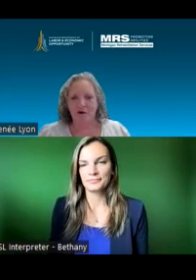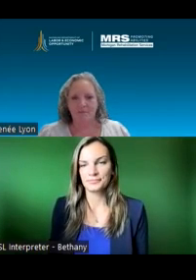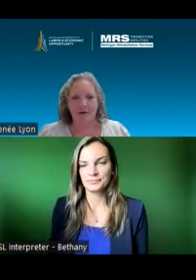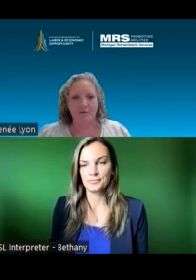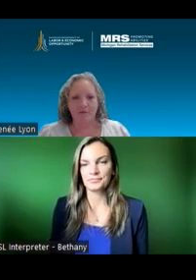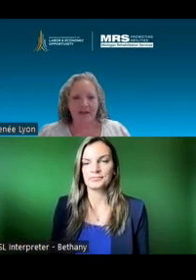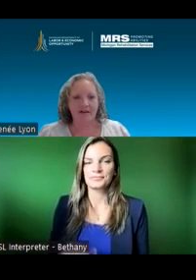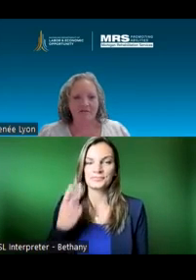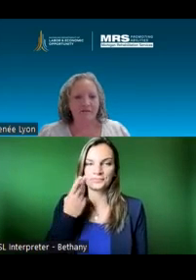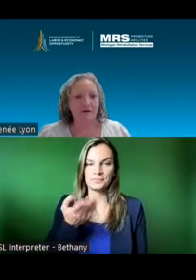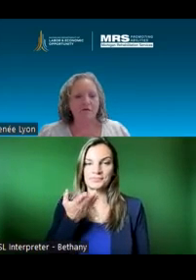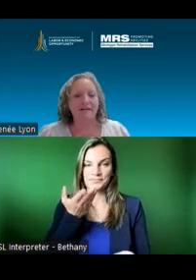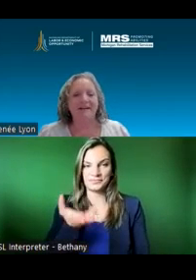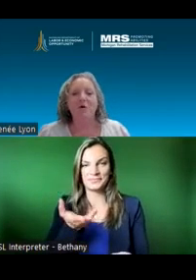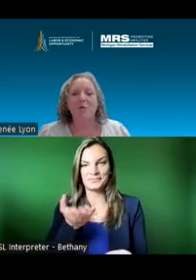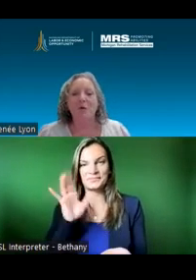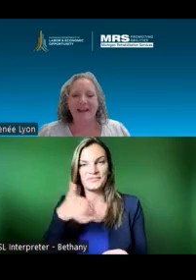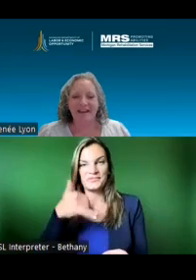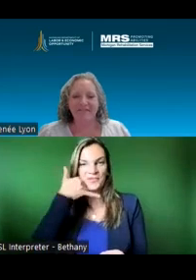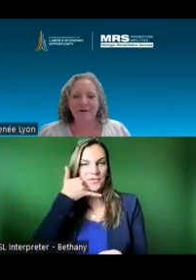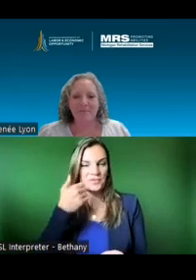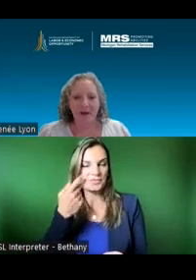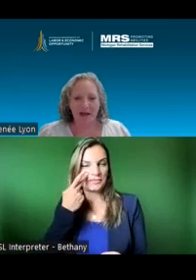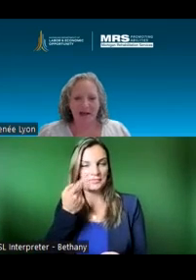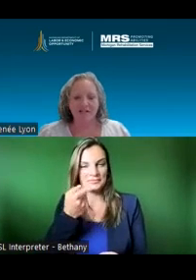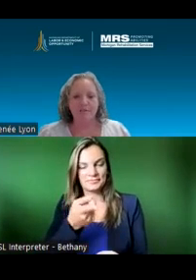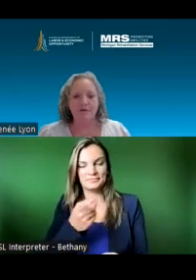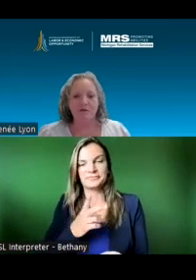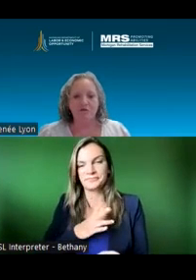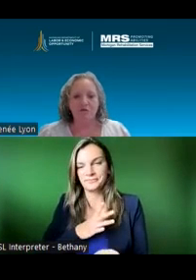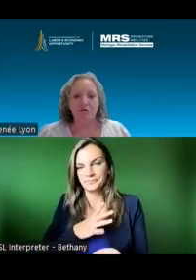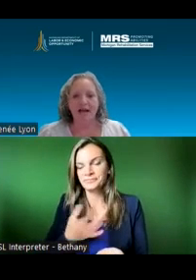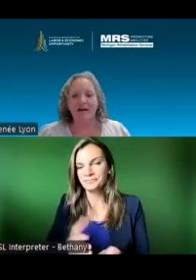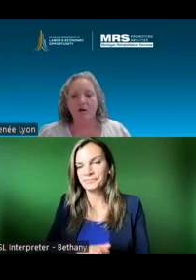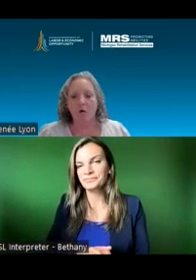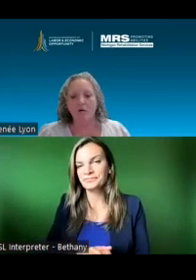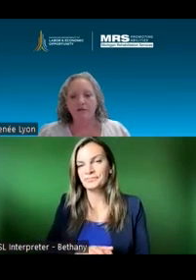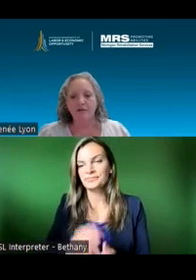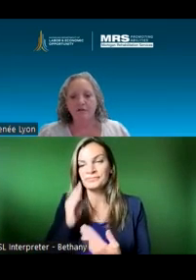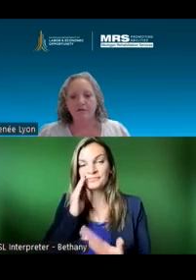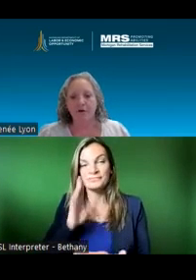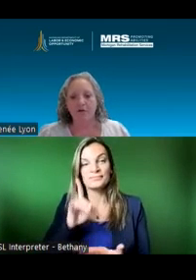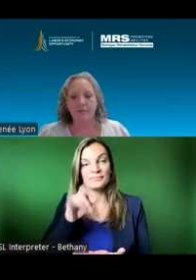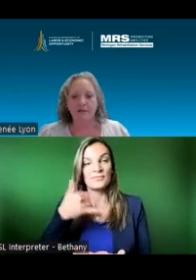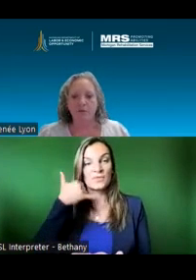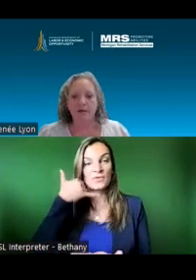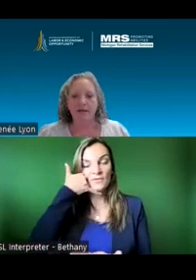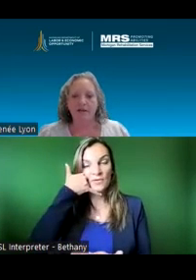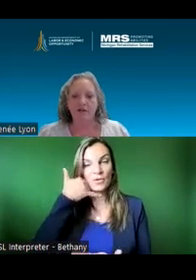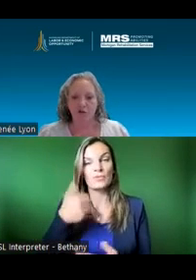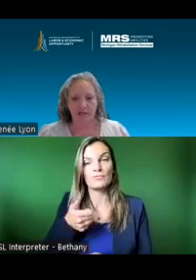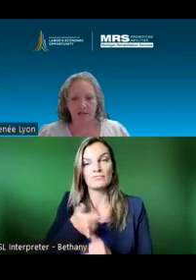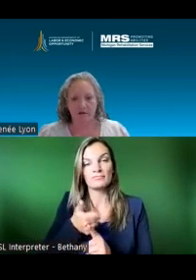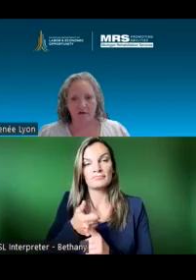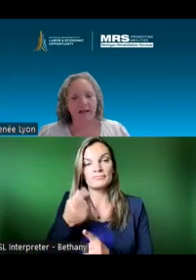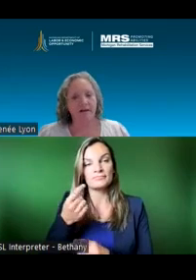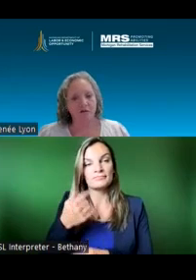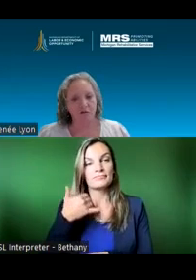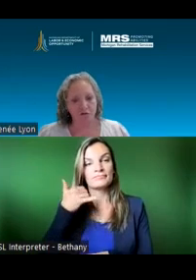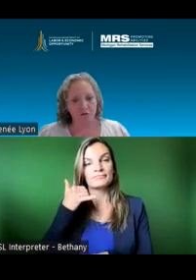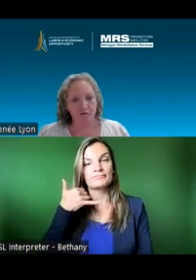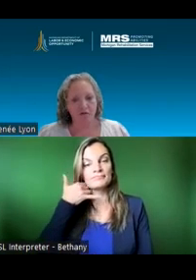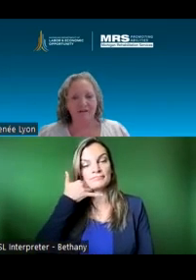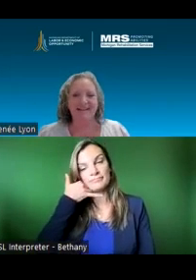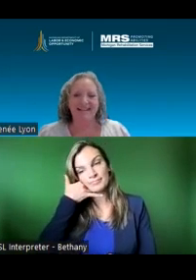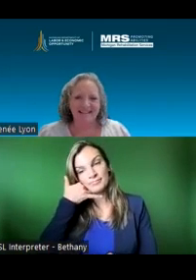Oh, what about that phone? Whenever possible, do not hold your phone between your ear and